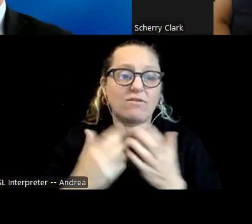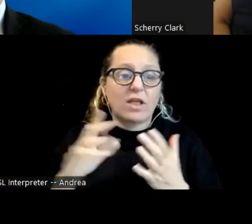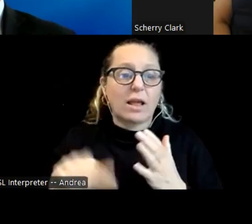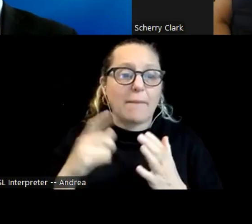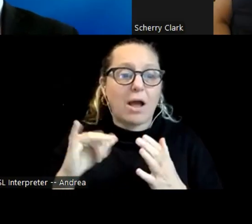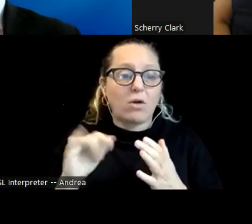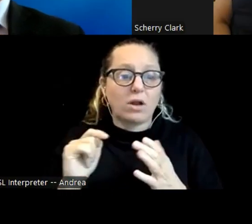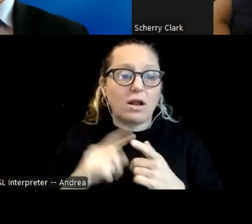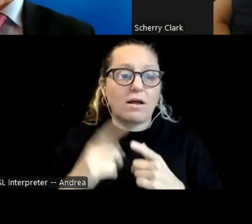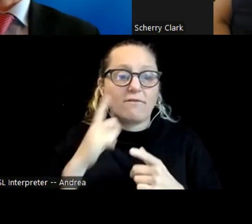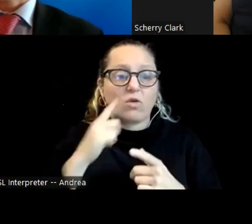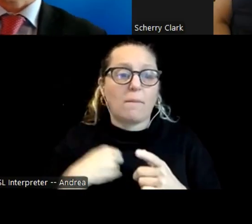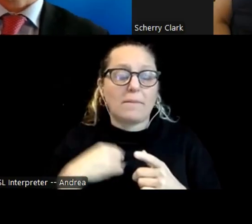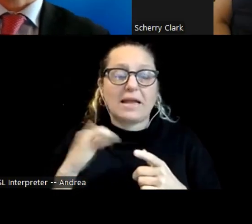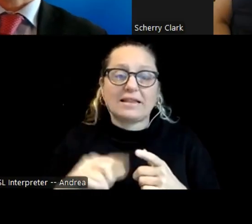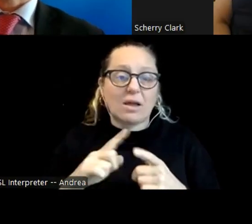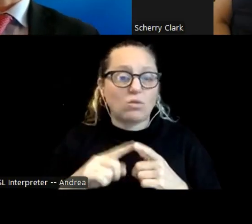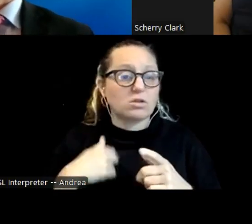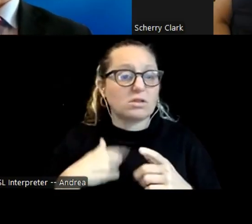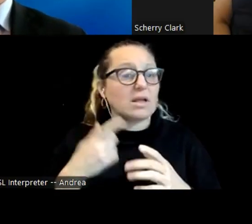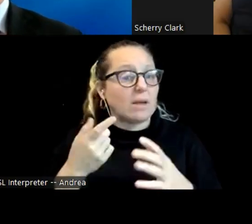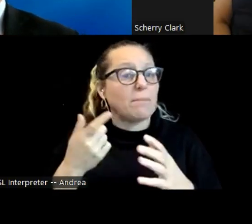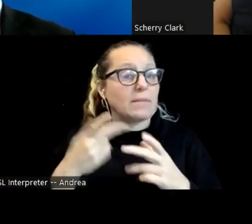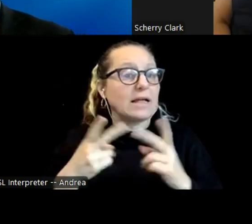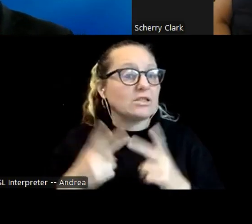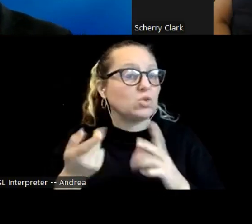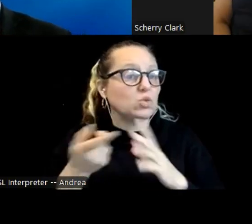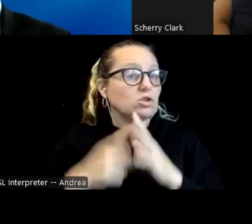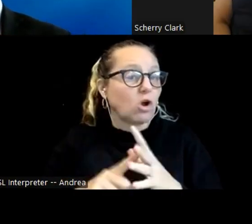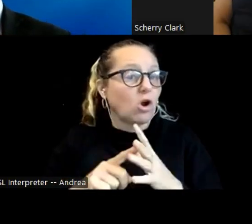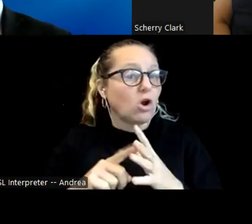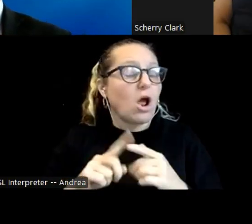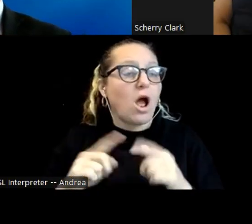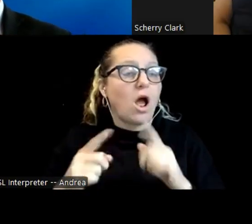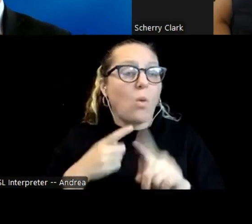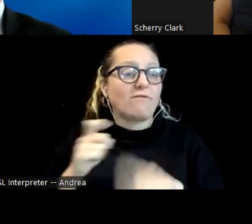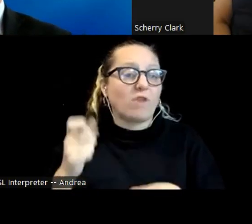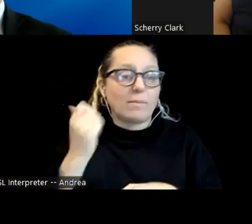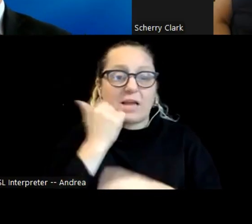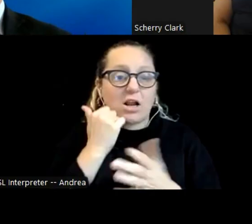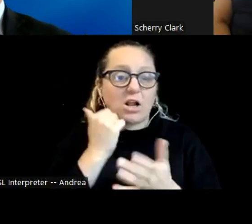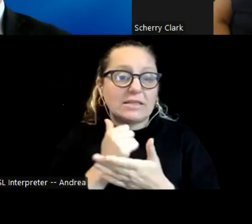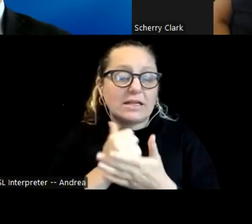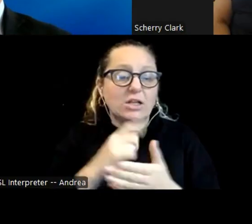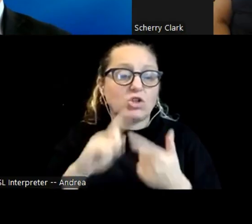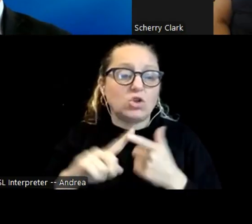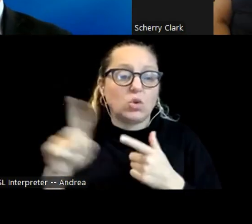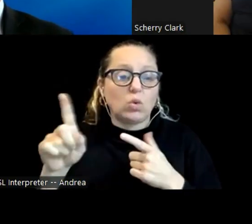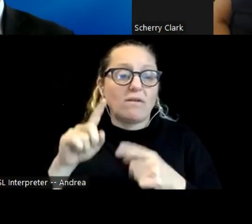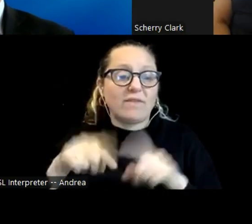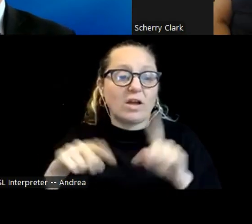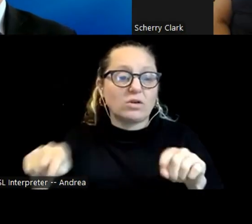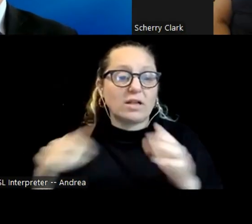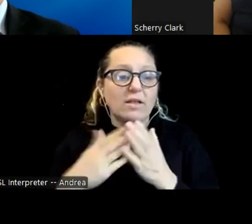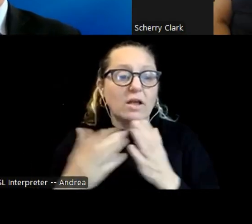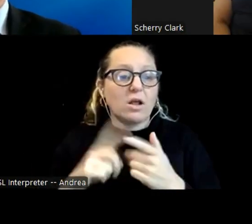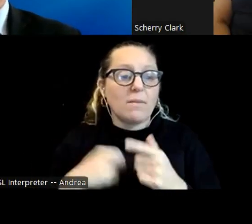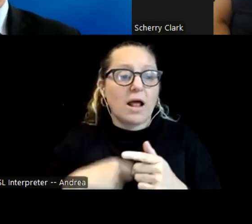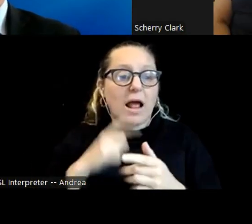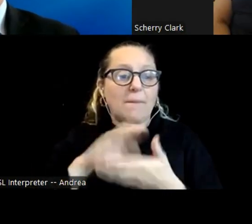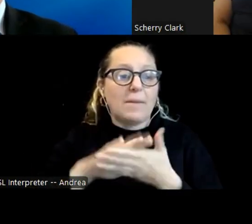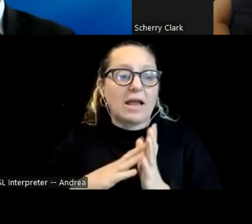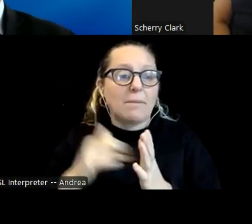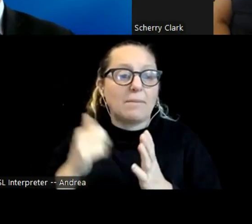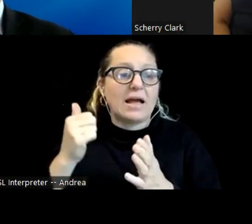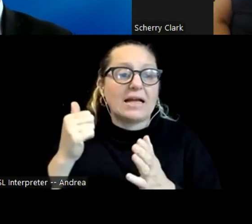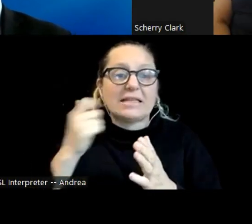So for me, it was a launching board. I went from dental assisting into various things, but I ended up being a dental